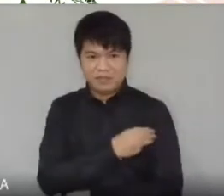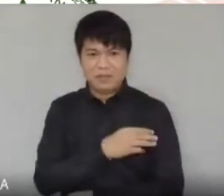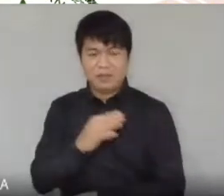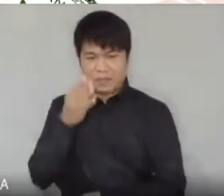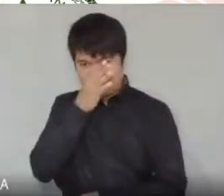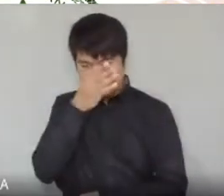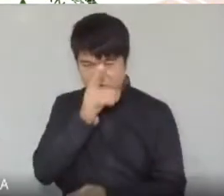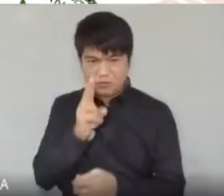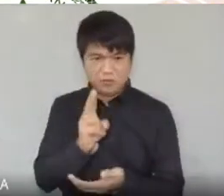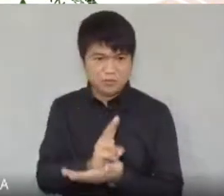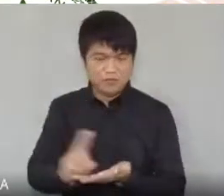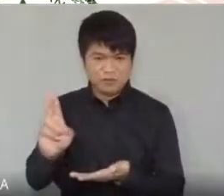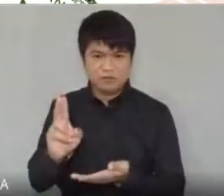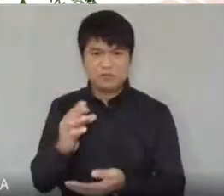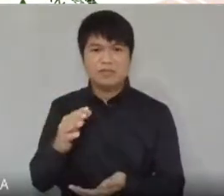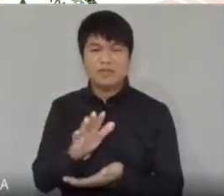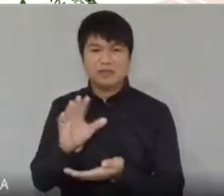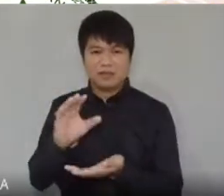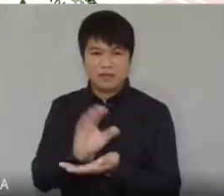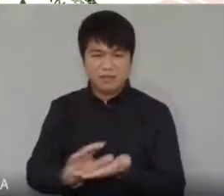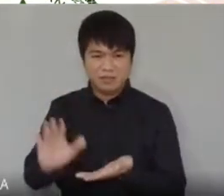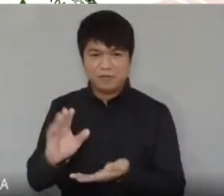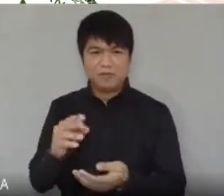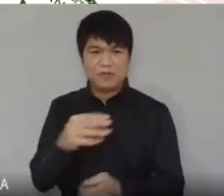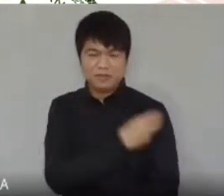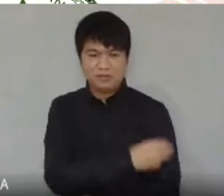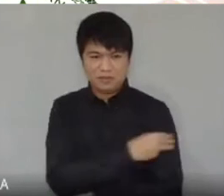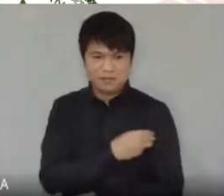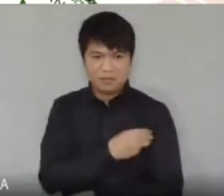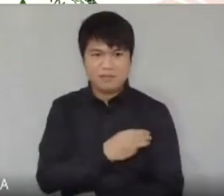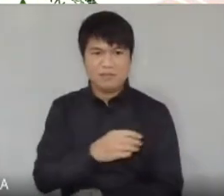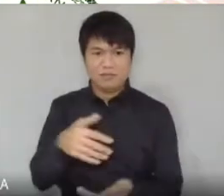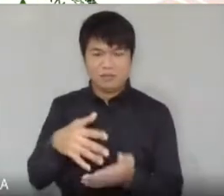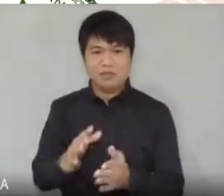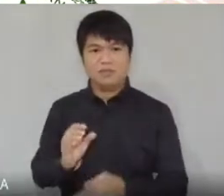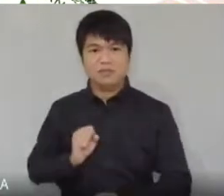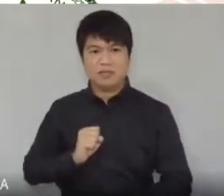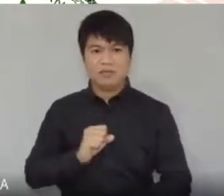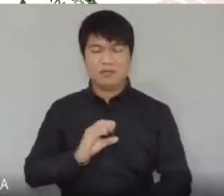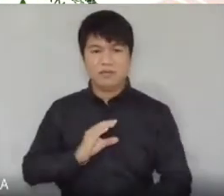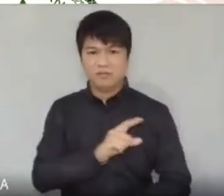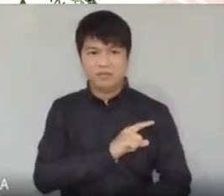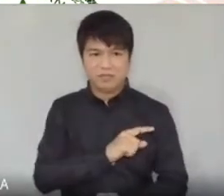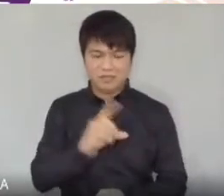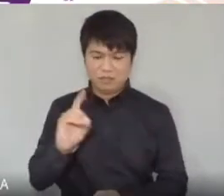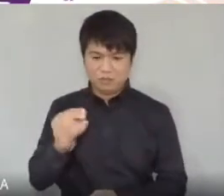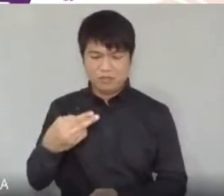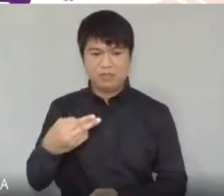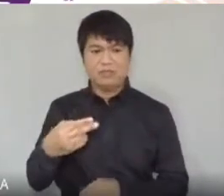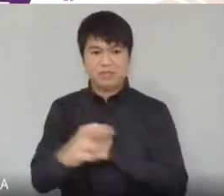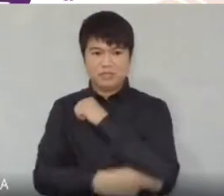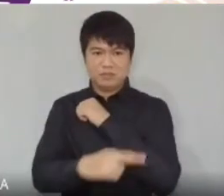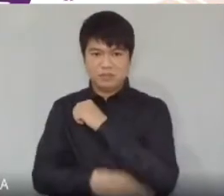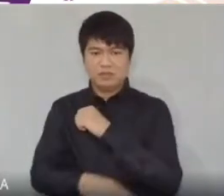na nag-sign in. We're so excited to hear from you. We also thank you for the many comments that we are no longer able